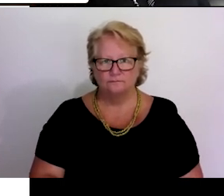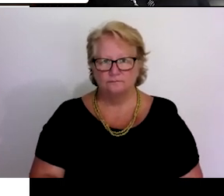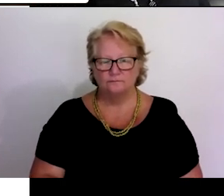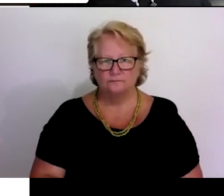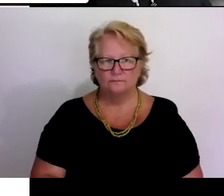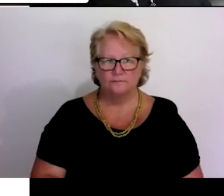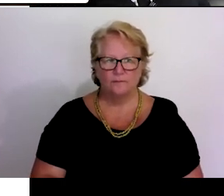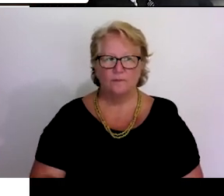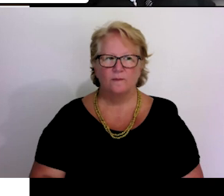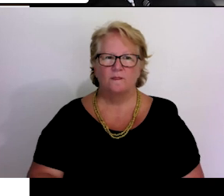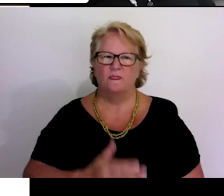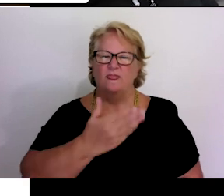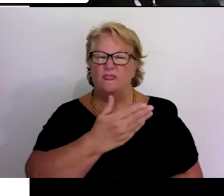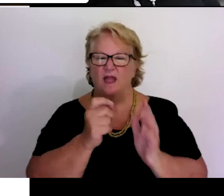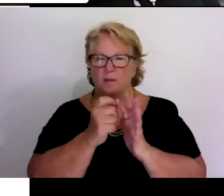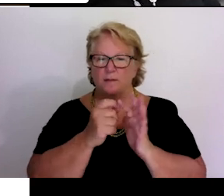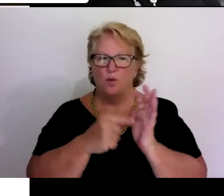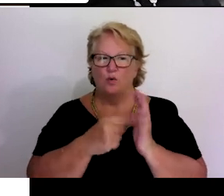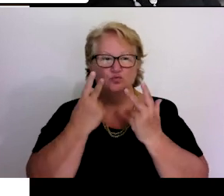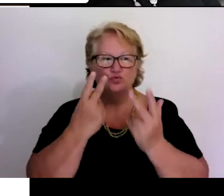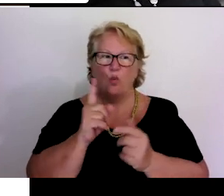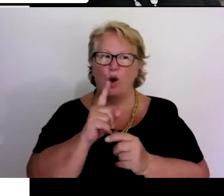So this slide shows what the council does and does not do.